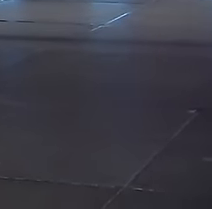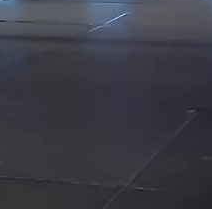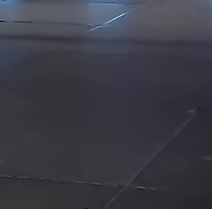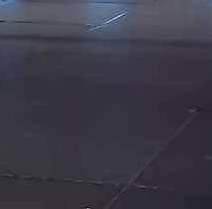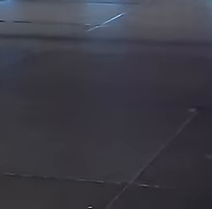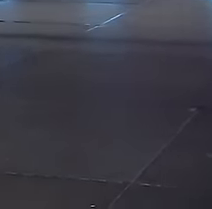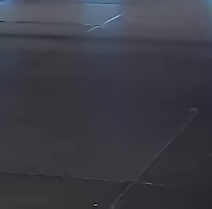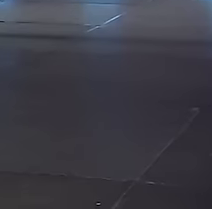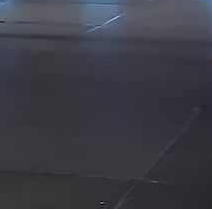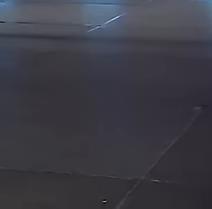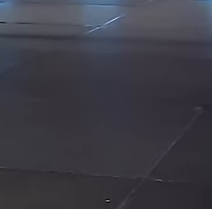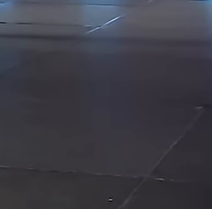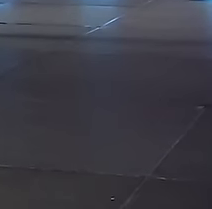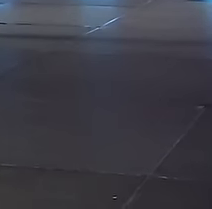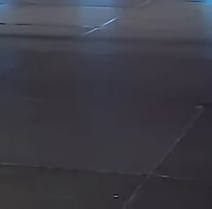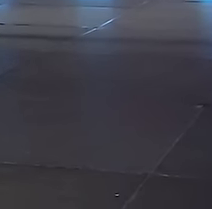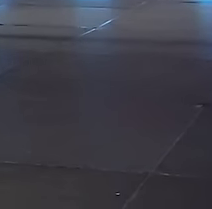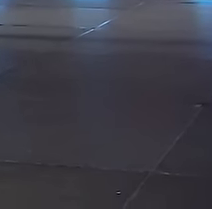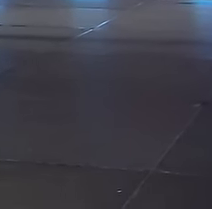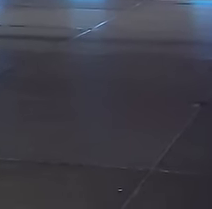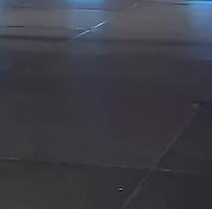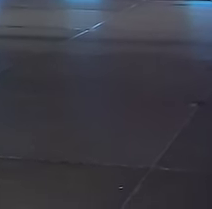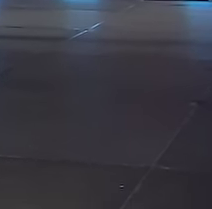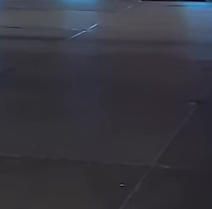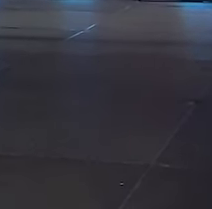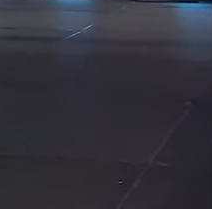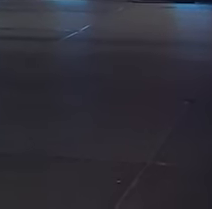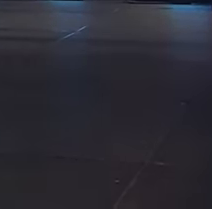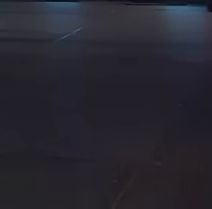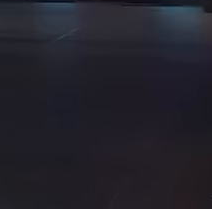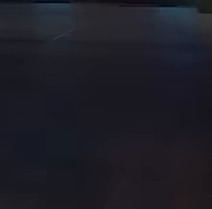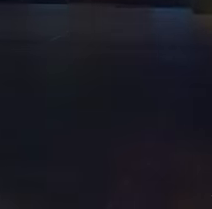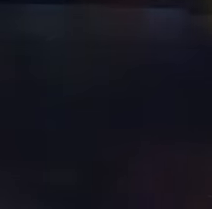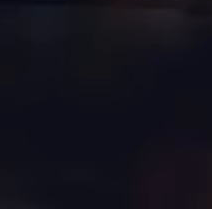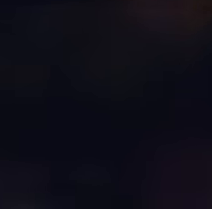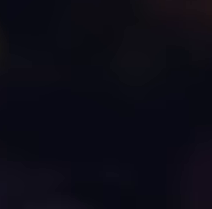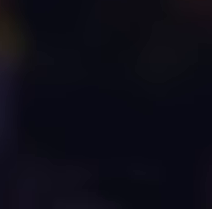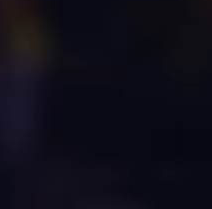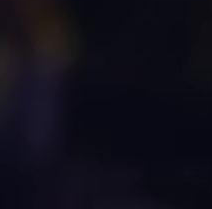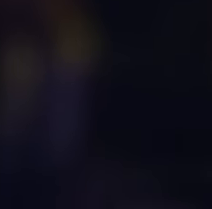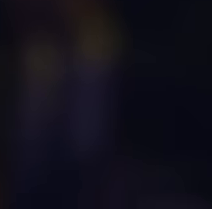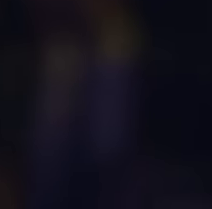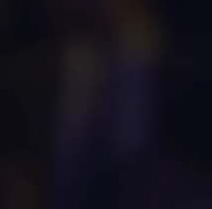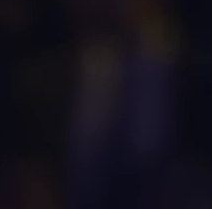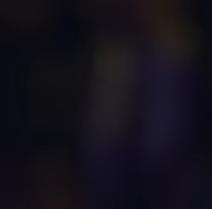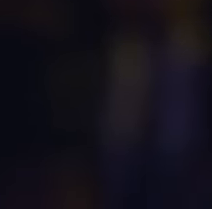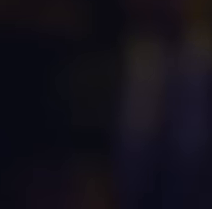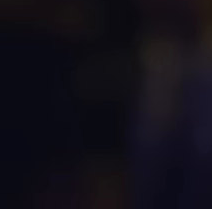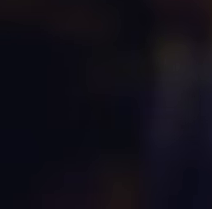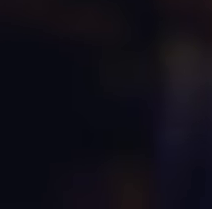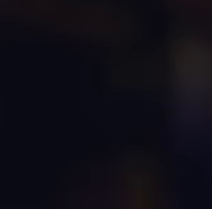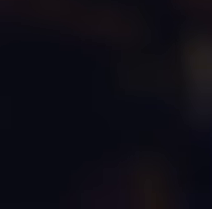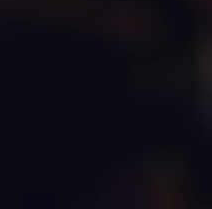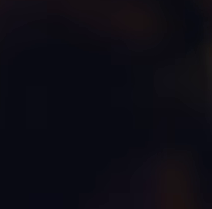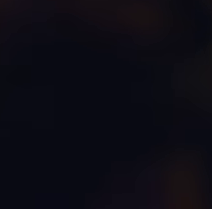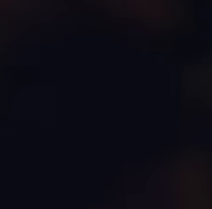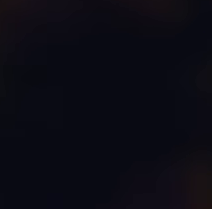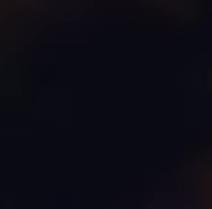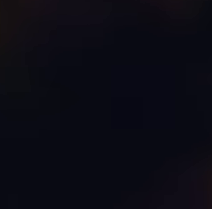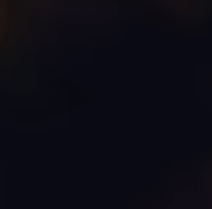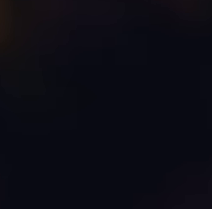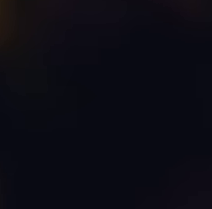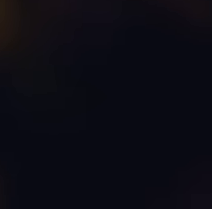to be thankful and to bless His name.